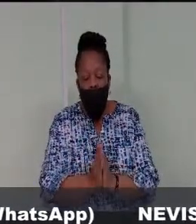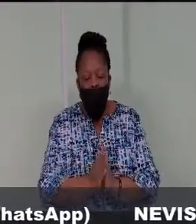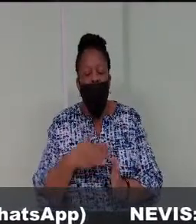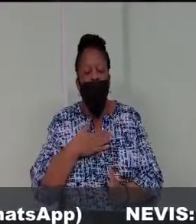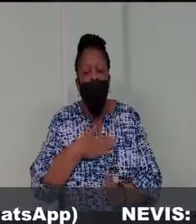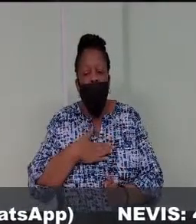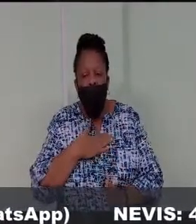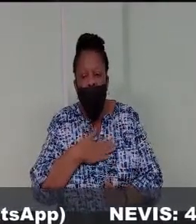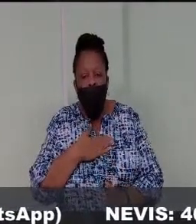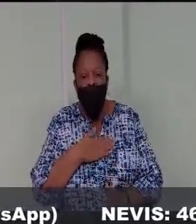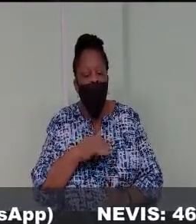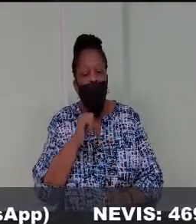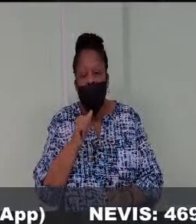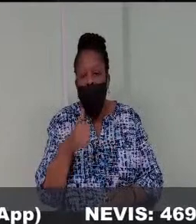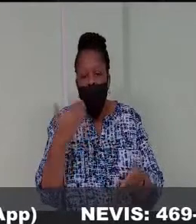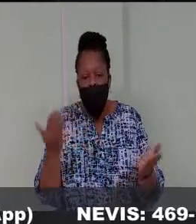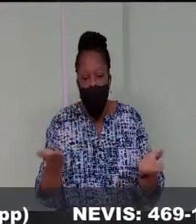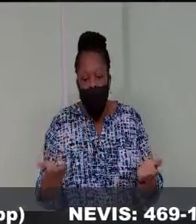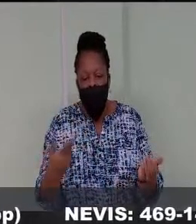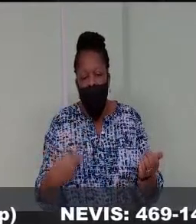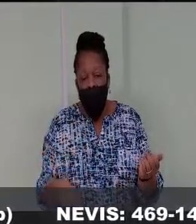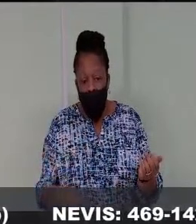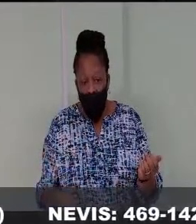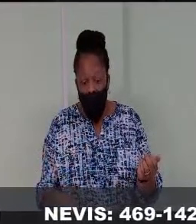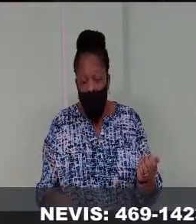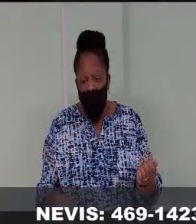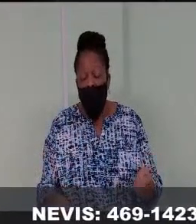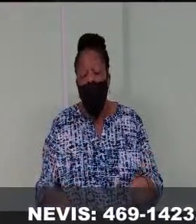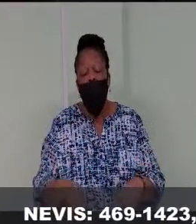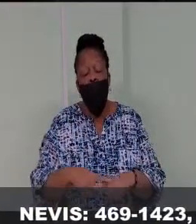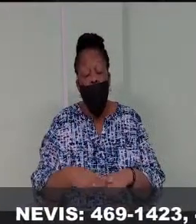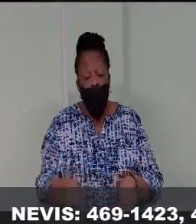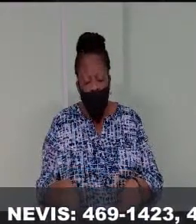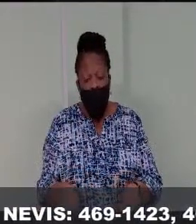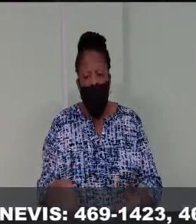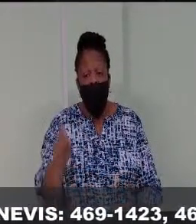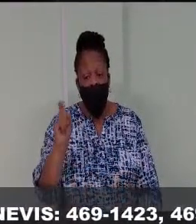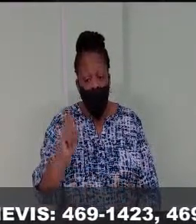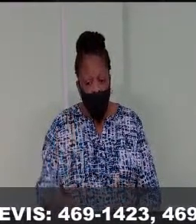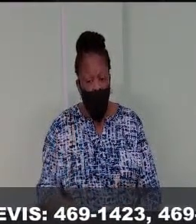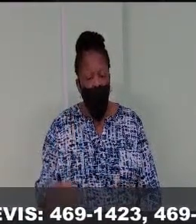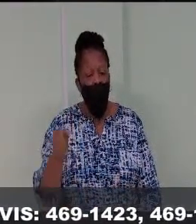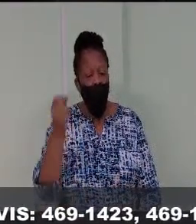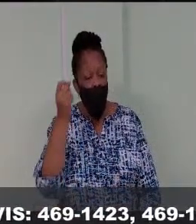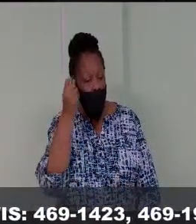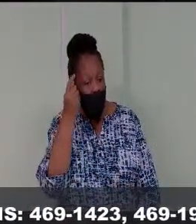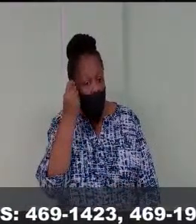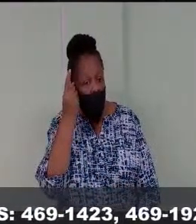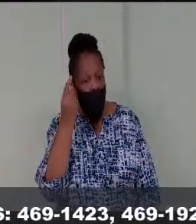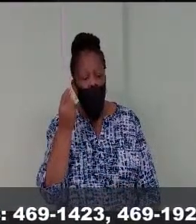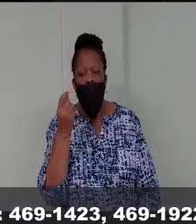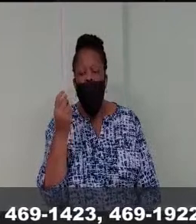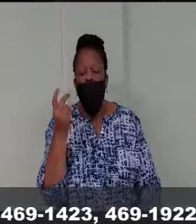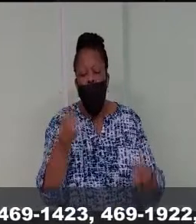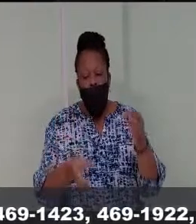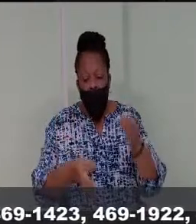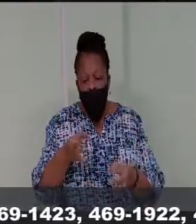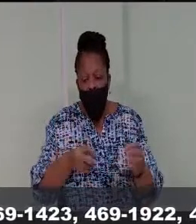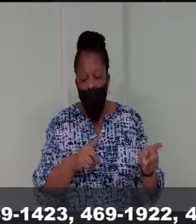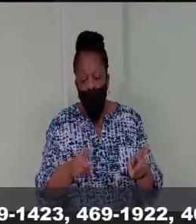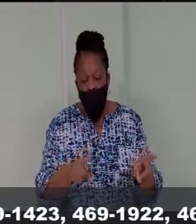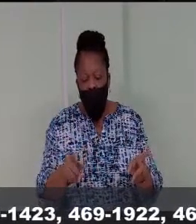measures that we spoke about. This, however, is to be distinguished from chronic fatigue associated with recovering